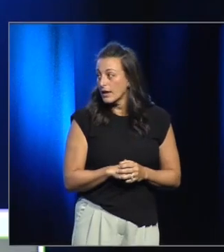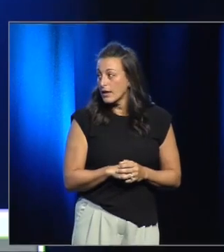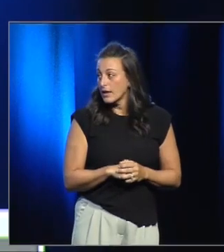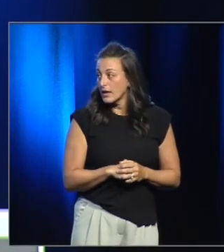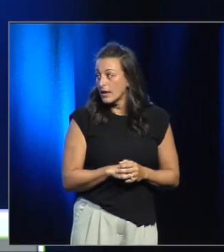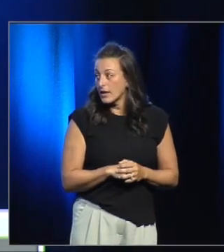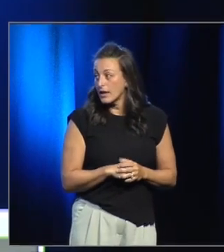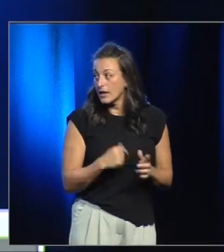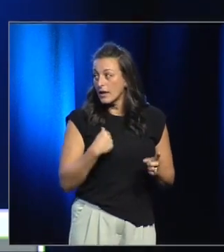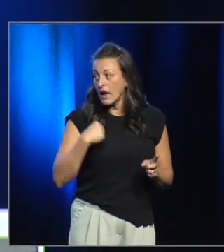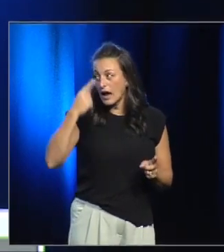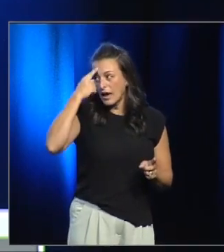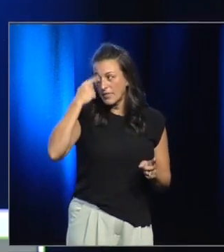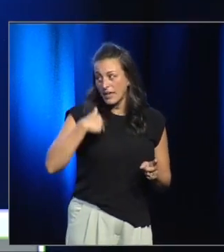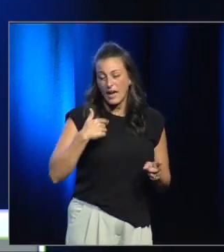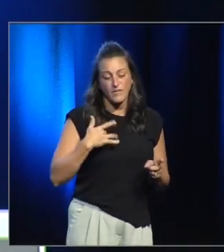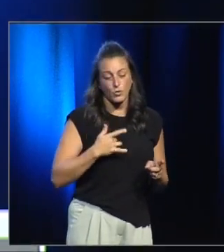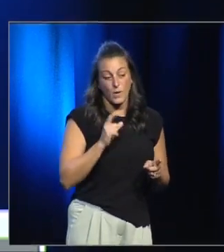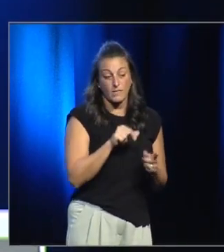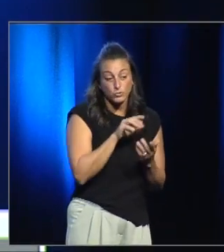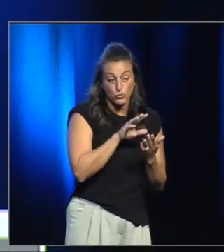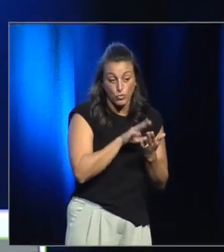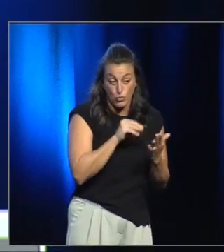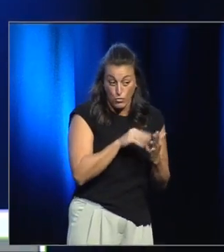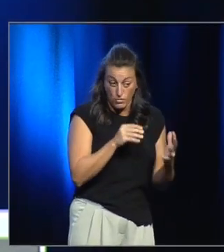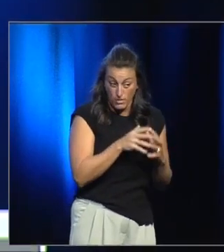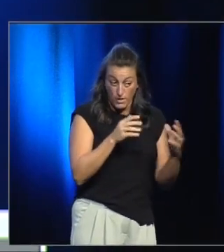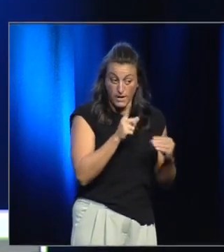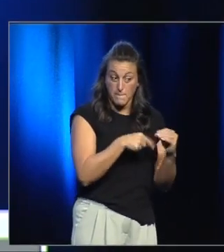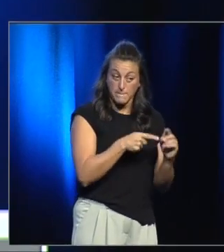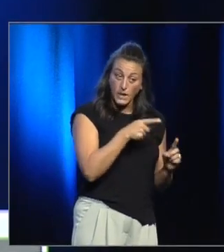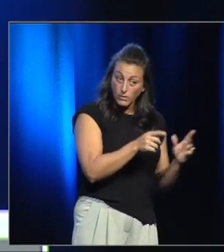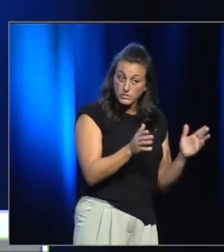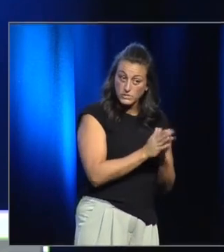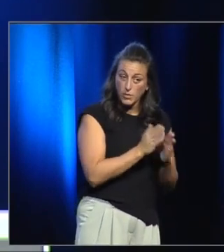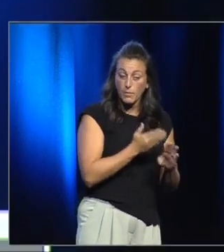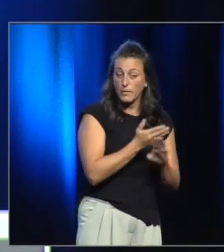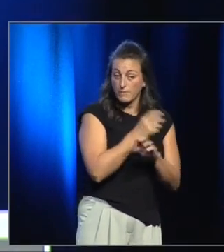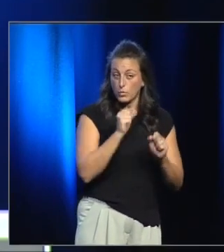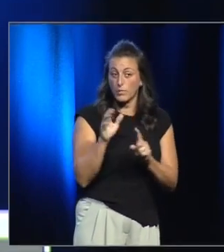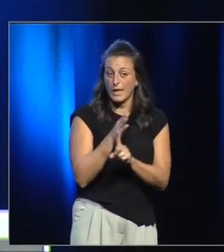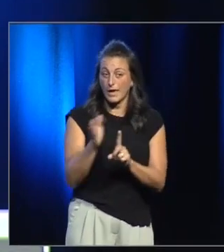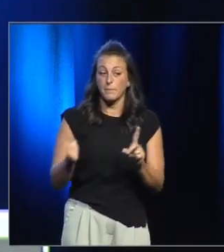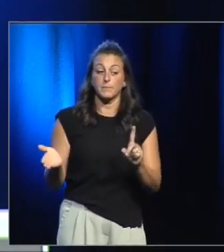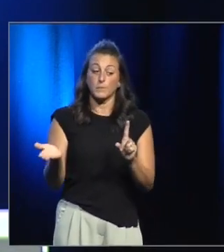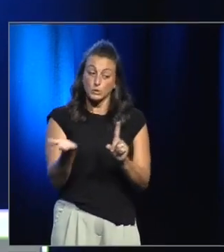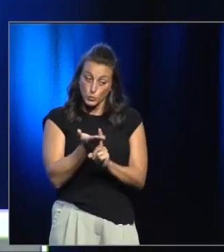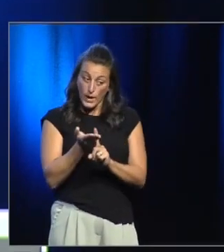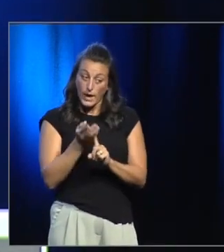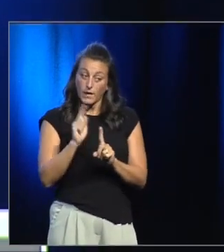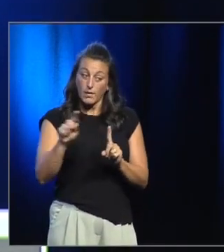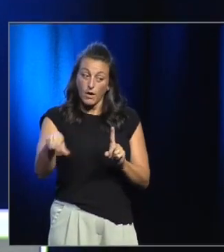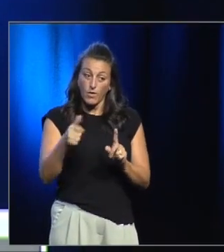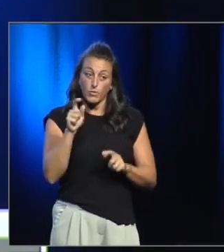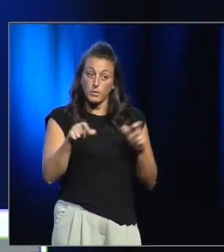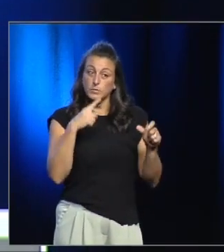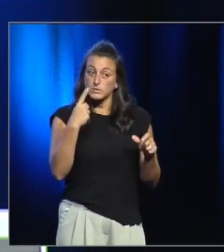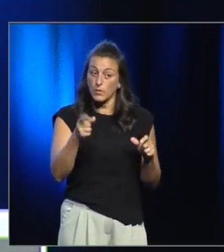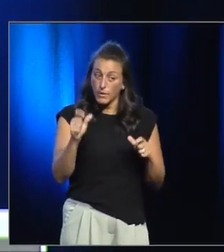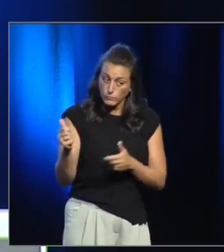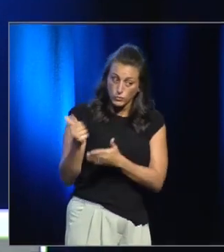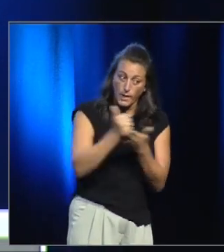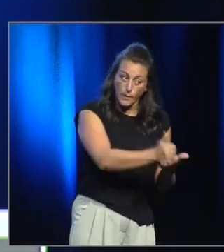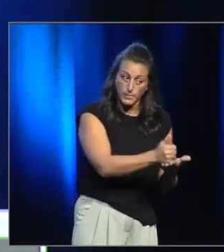is that we just need to learn a lot more about them before we can persuade people that they need to help them more.